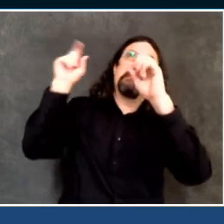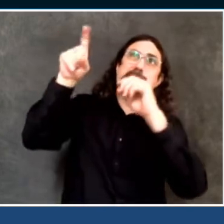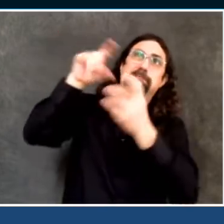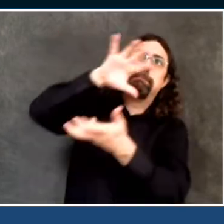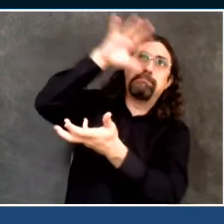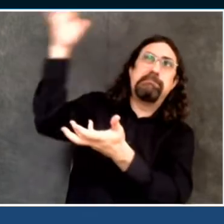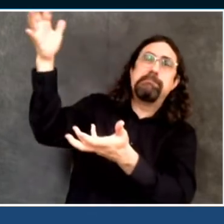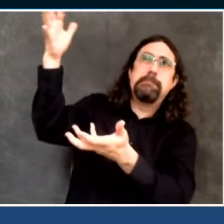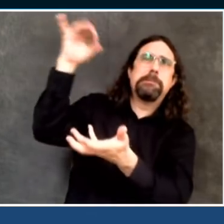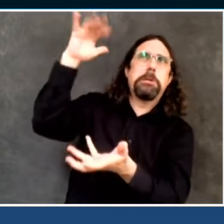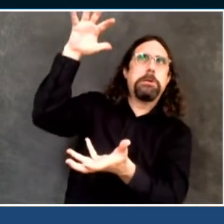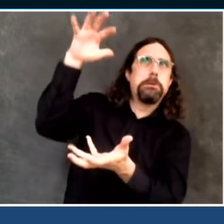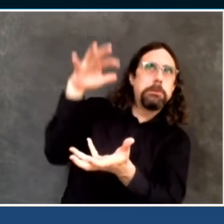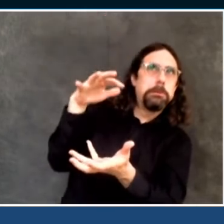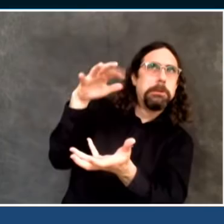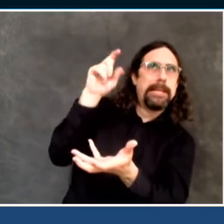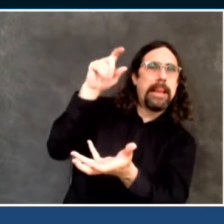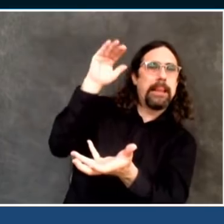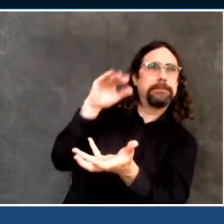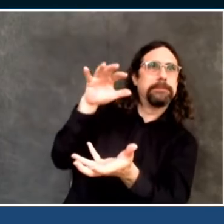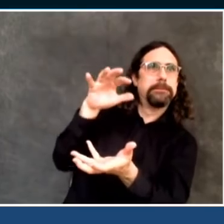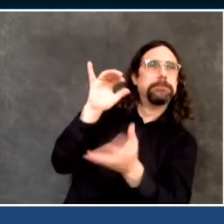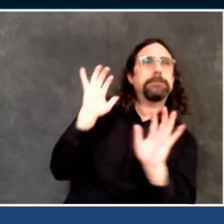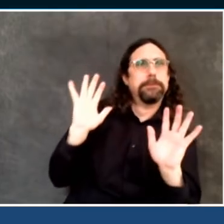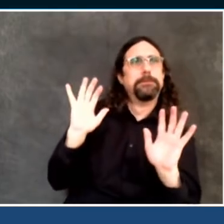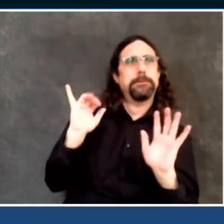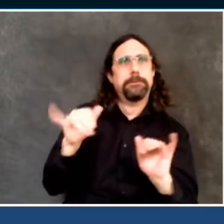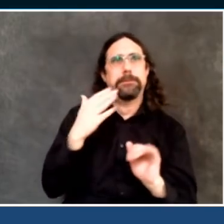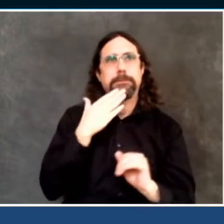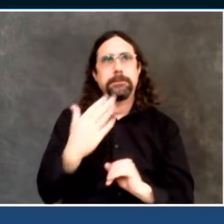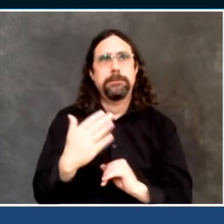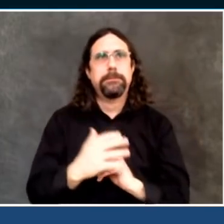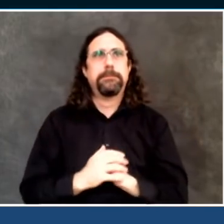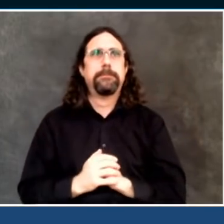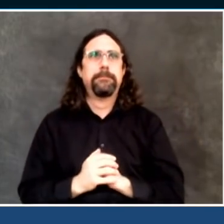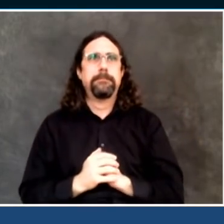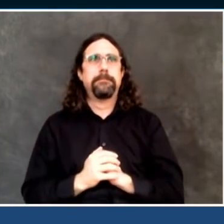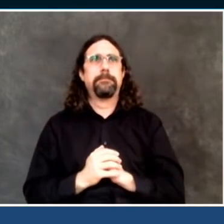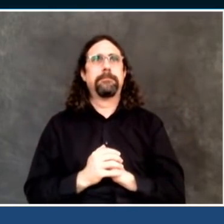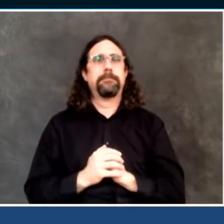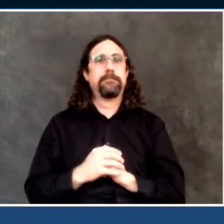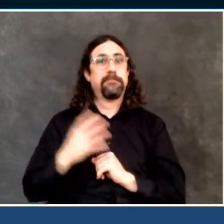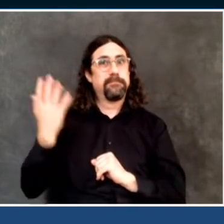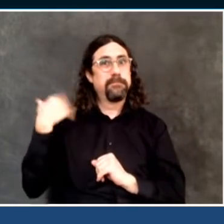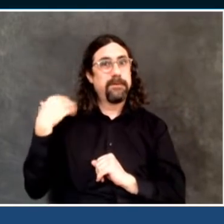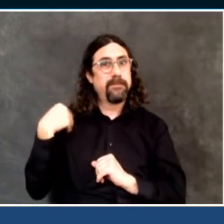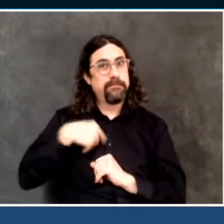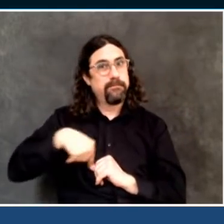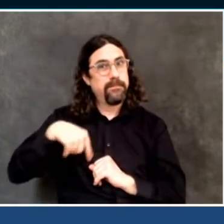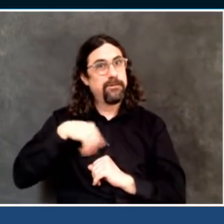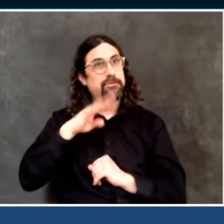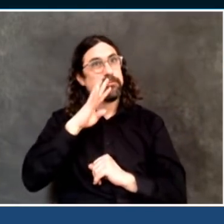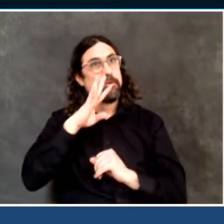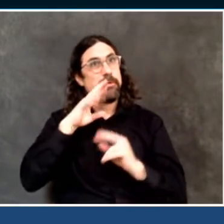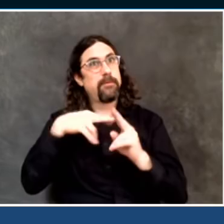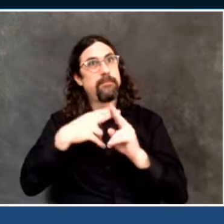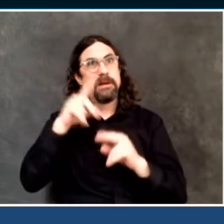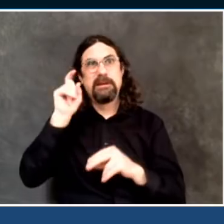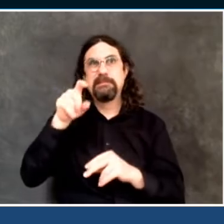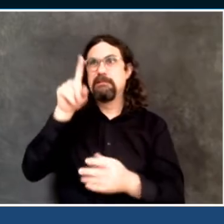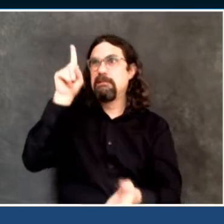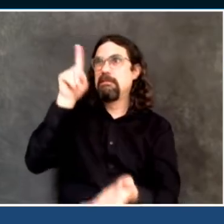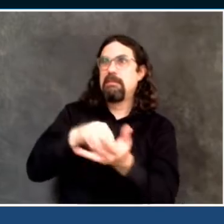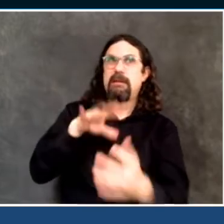told you we needed something more like 2,500 to 3,000. That's how different things have been day to day. We thought we'd need a huge